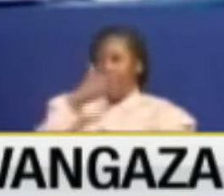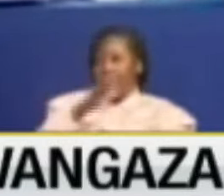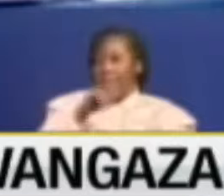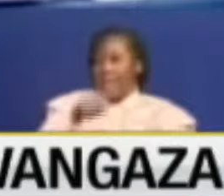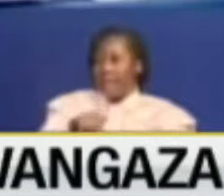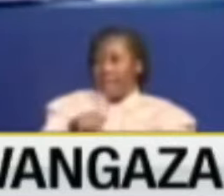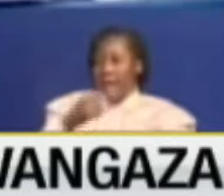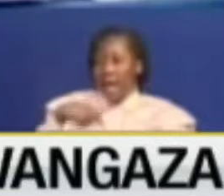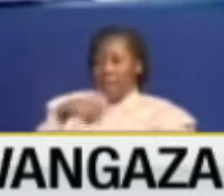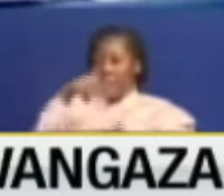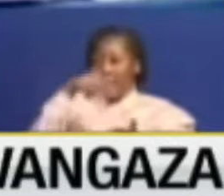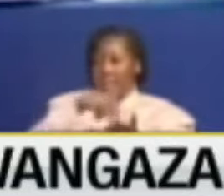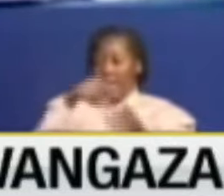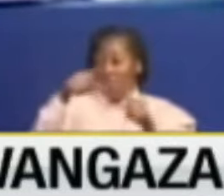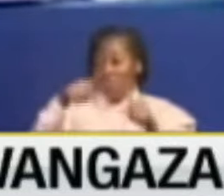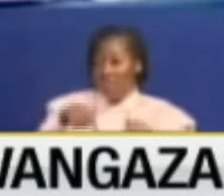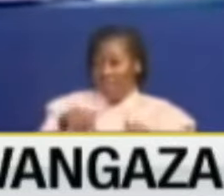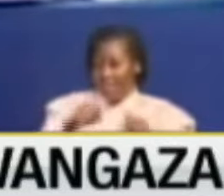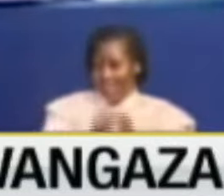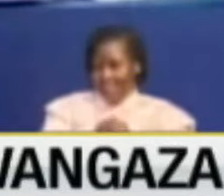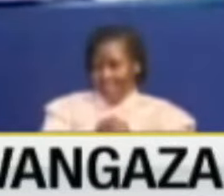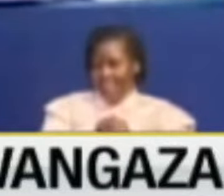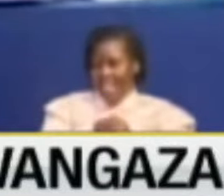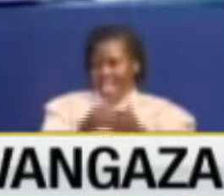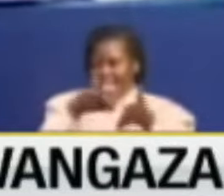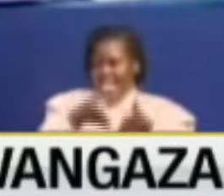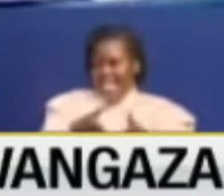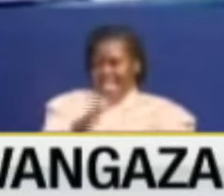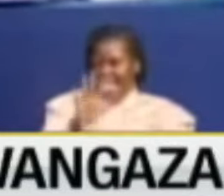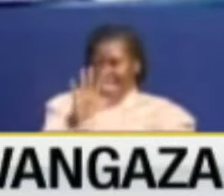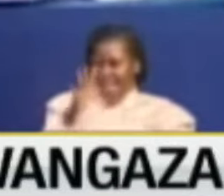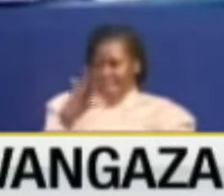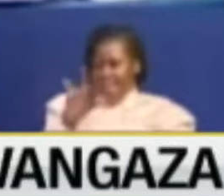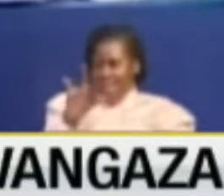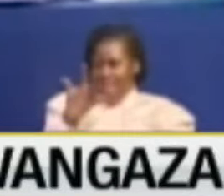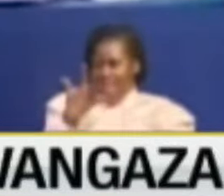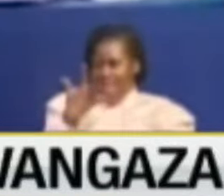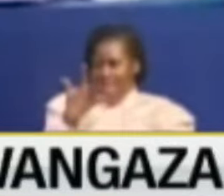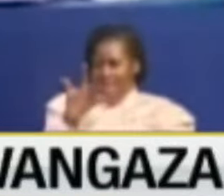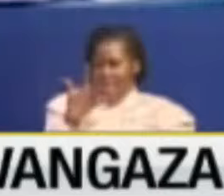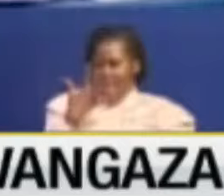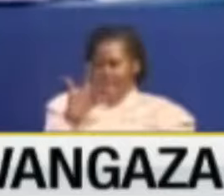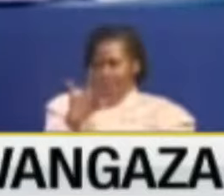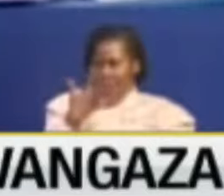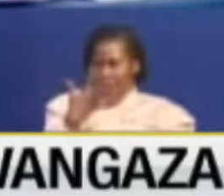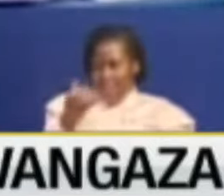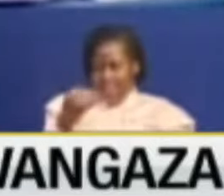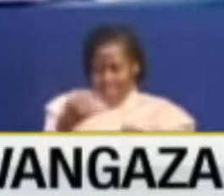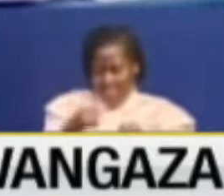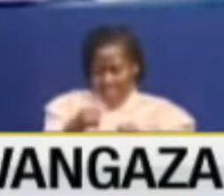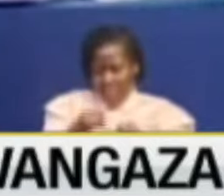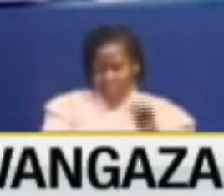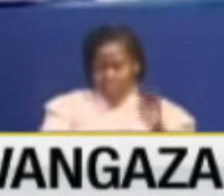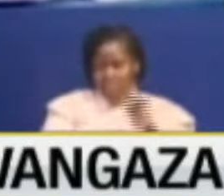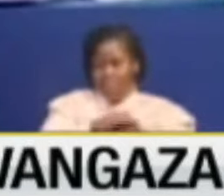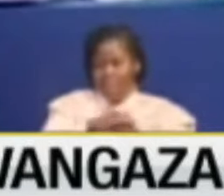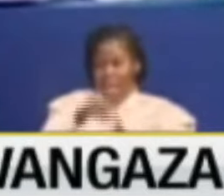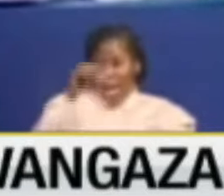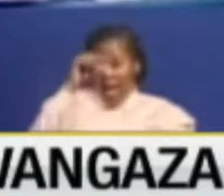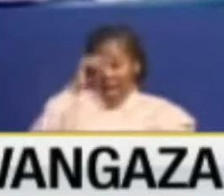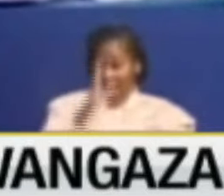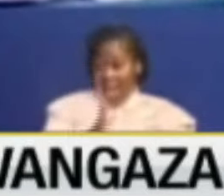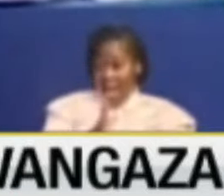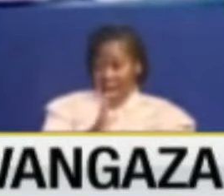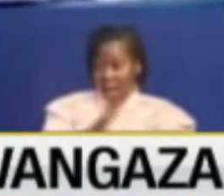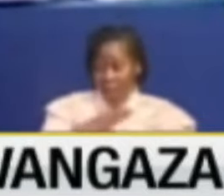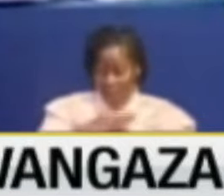As we stand here today, this is the fifth attempt to remove Governor Honorable